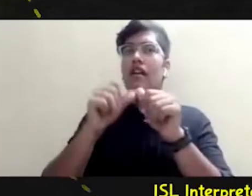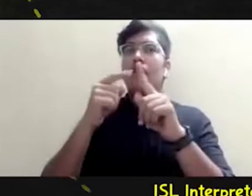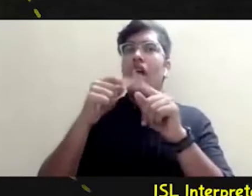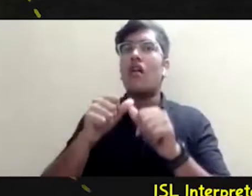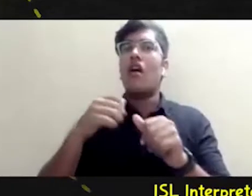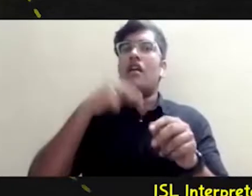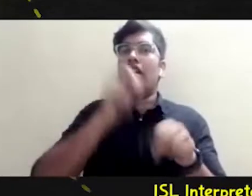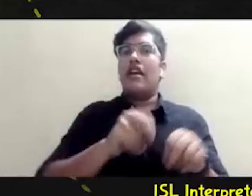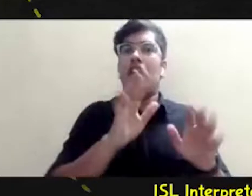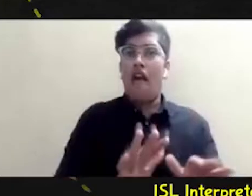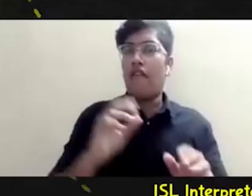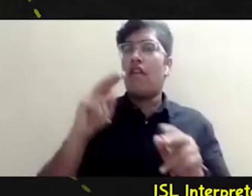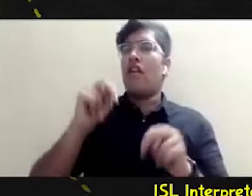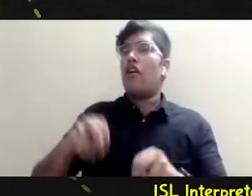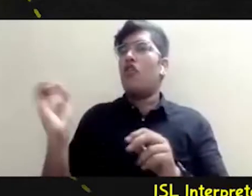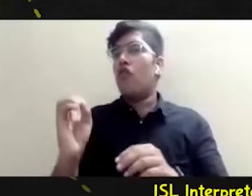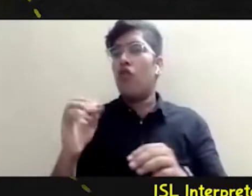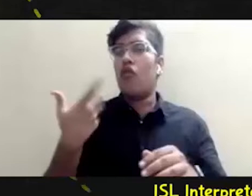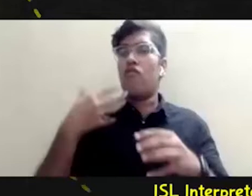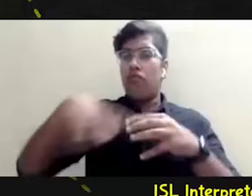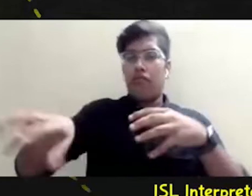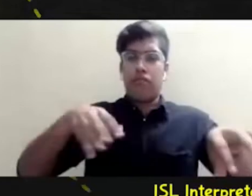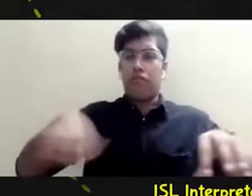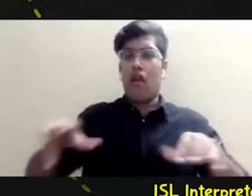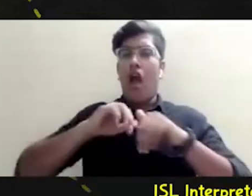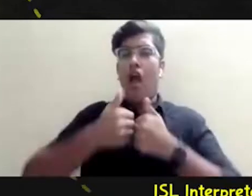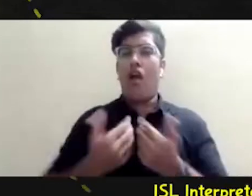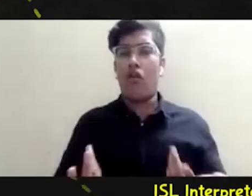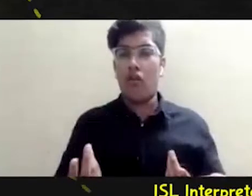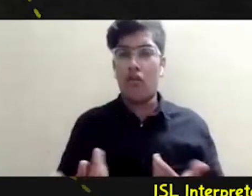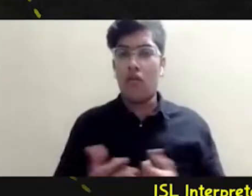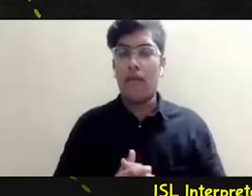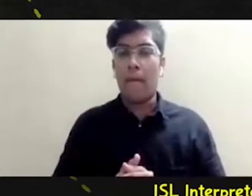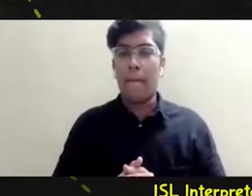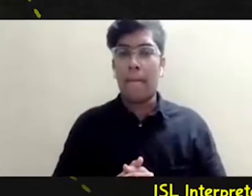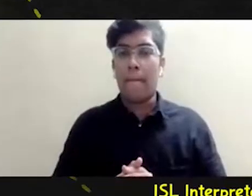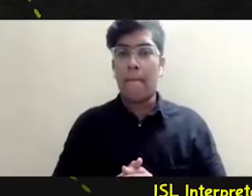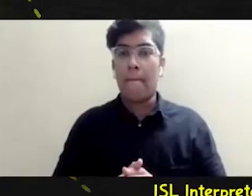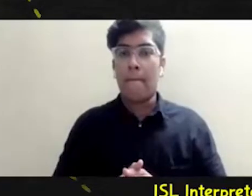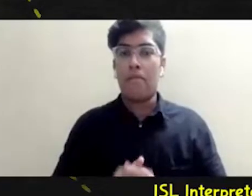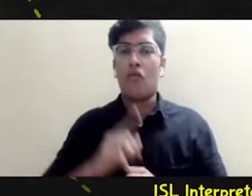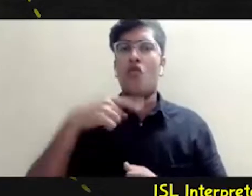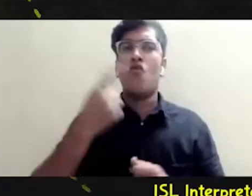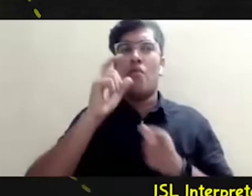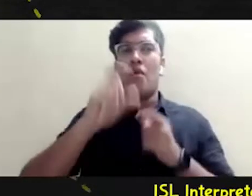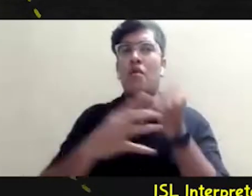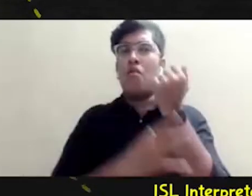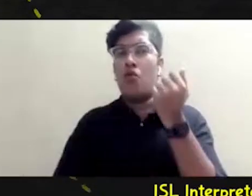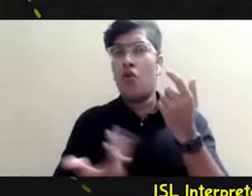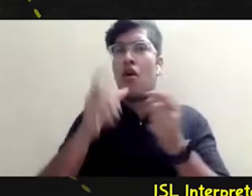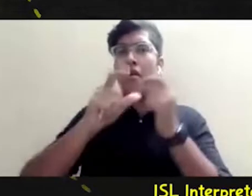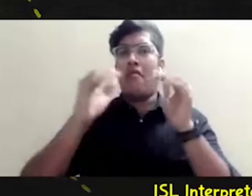data? When we say we want to look at communities, especially minorities DIYing data, their data, is there a